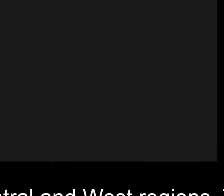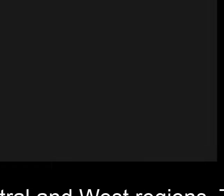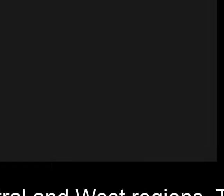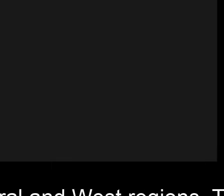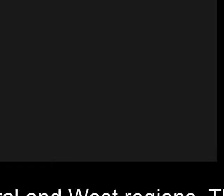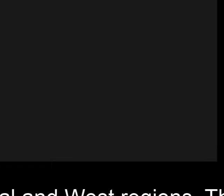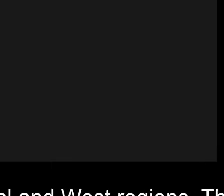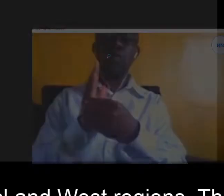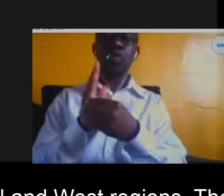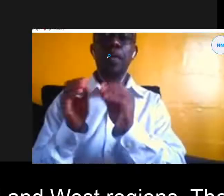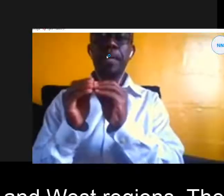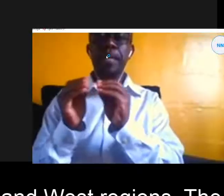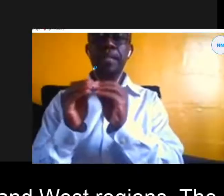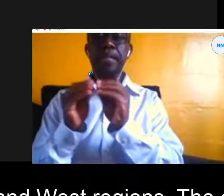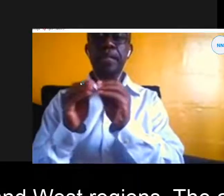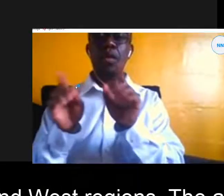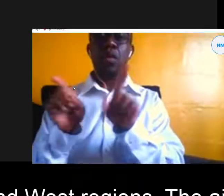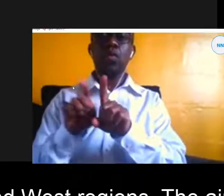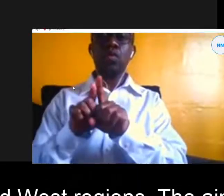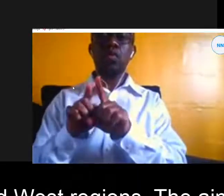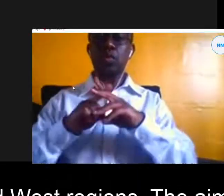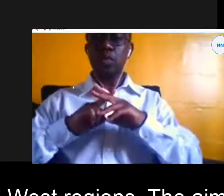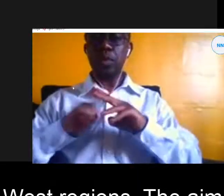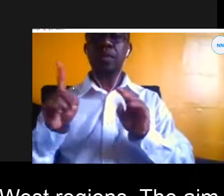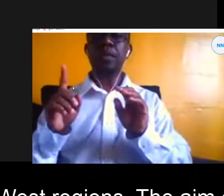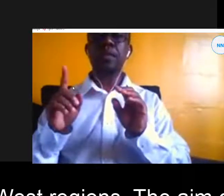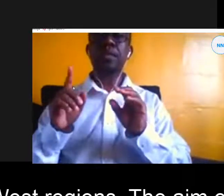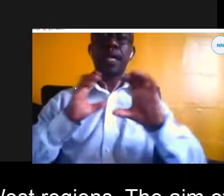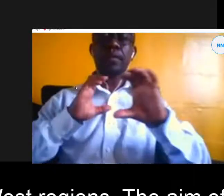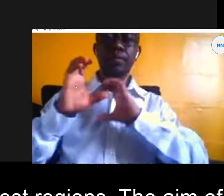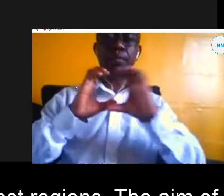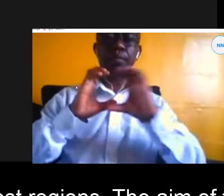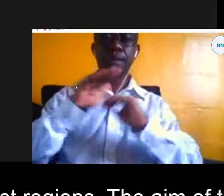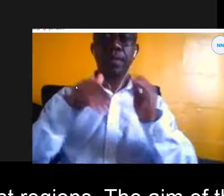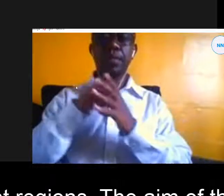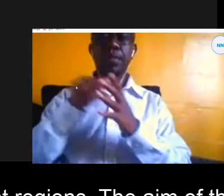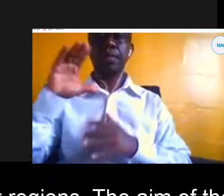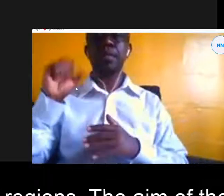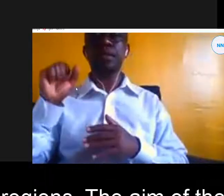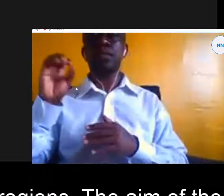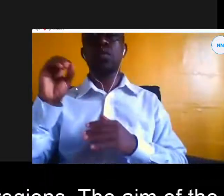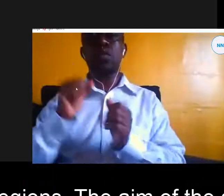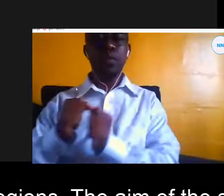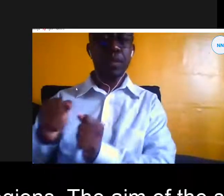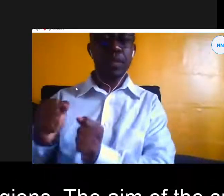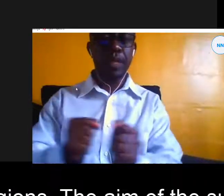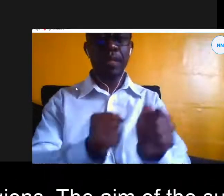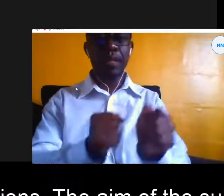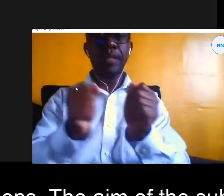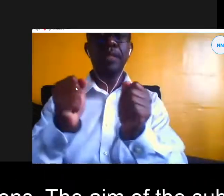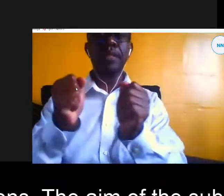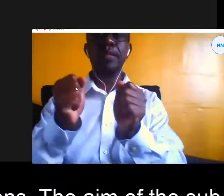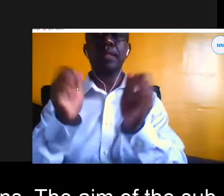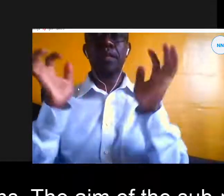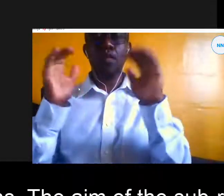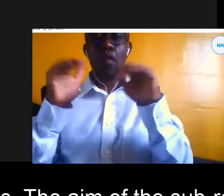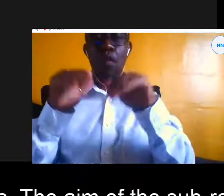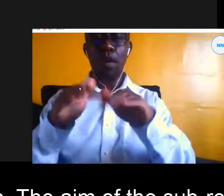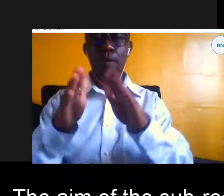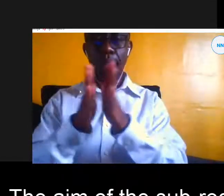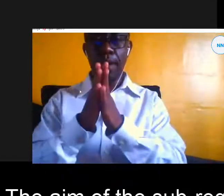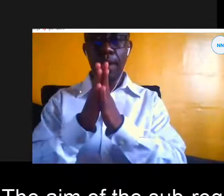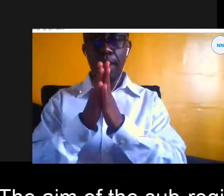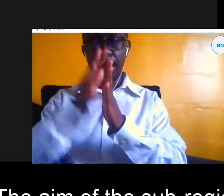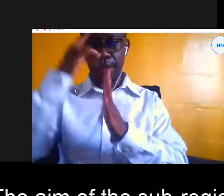of trigger the whole conversation on the CSO Forum strategic direction and the policies. Having had